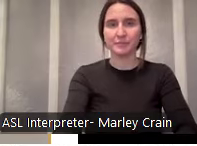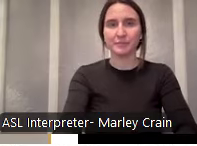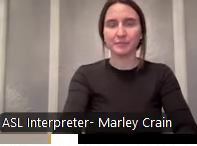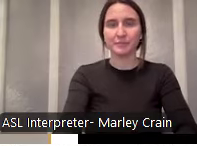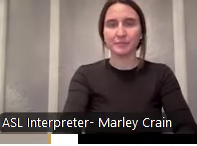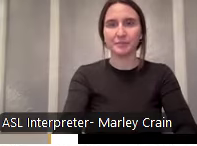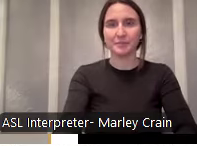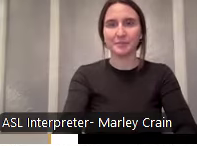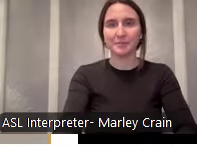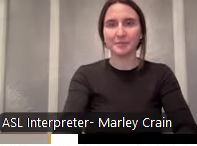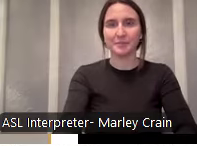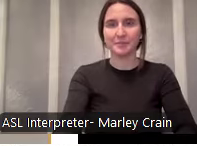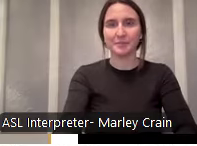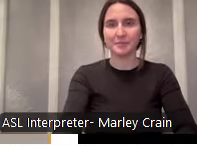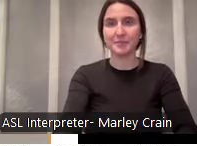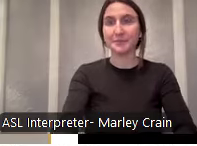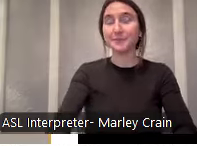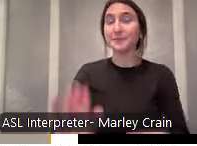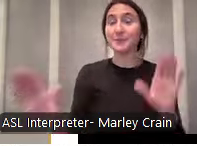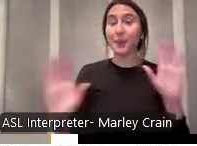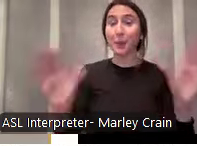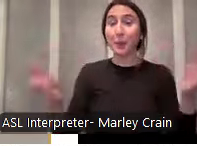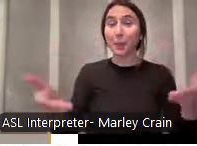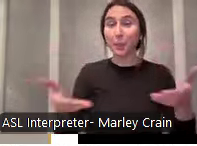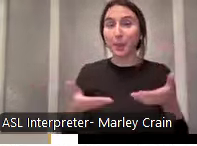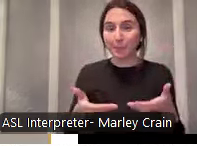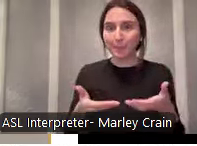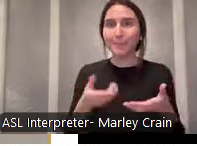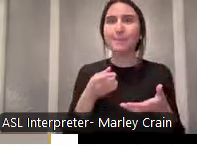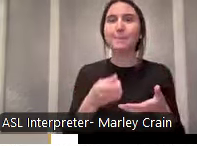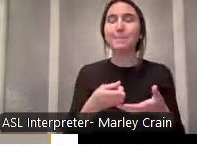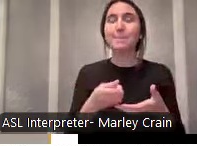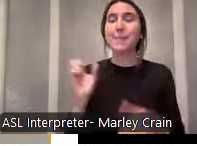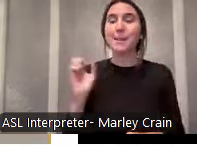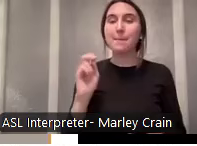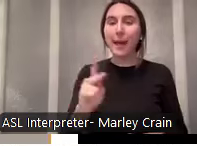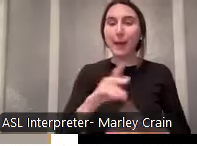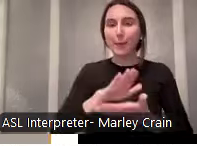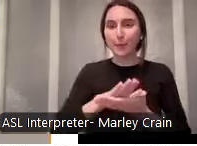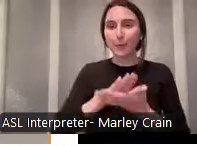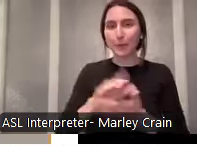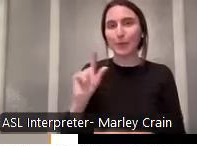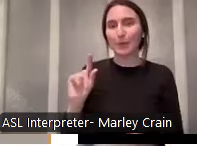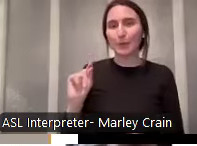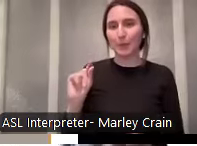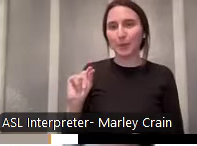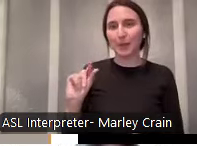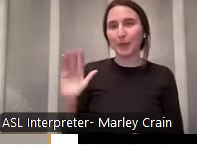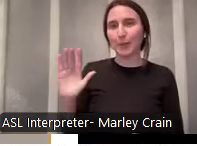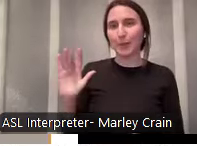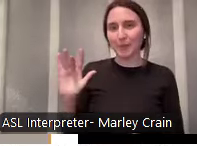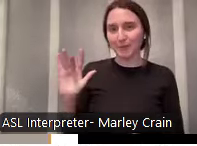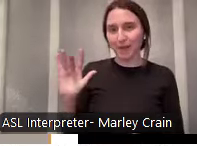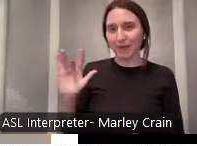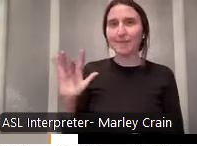Hi, welcome to the Back to School 2025 webinar from Advocates for Children.